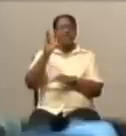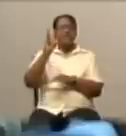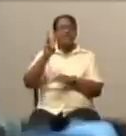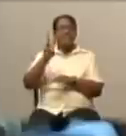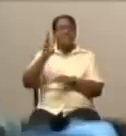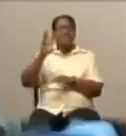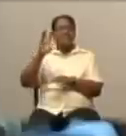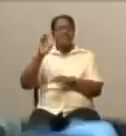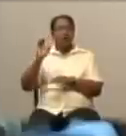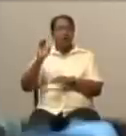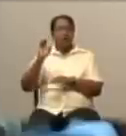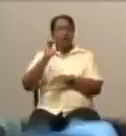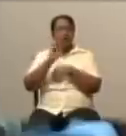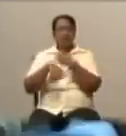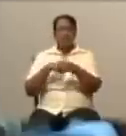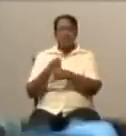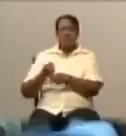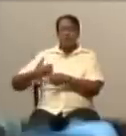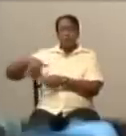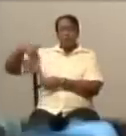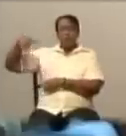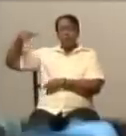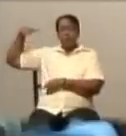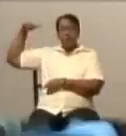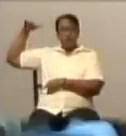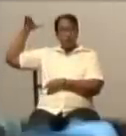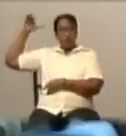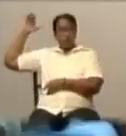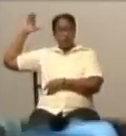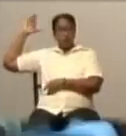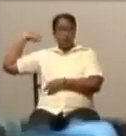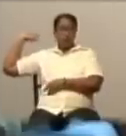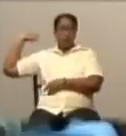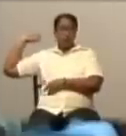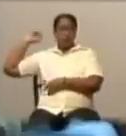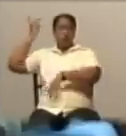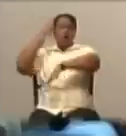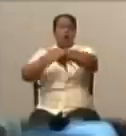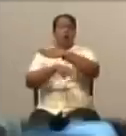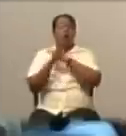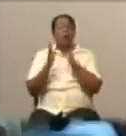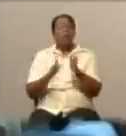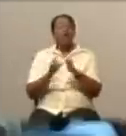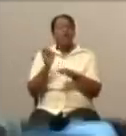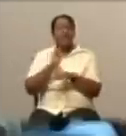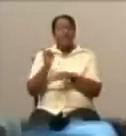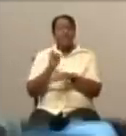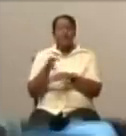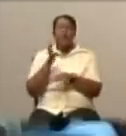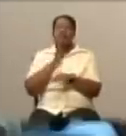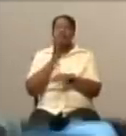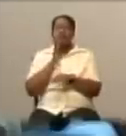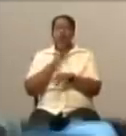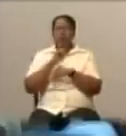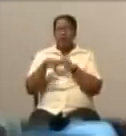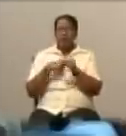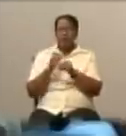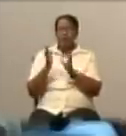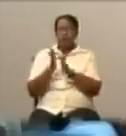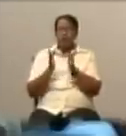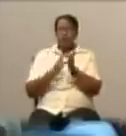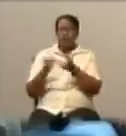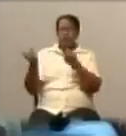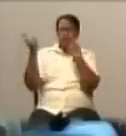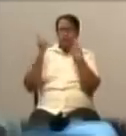600 years before the birth of the Lord, he announcing the Emmanuel and the coming of the Emmanuel. So